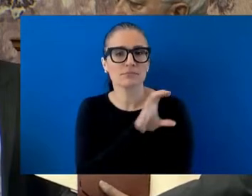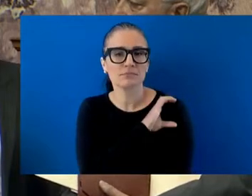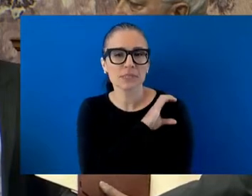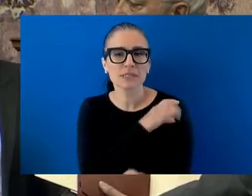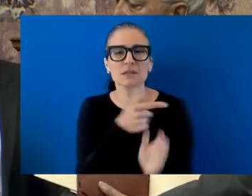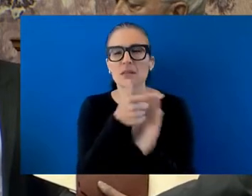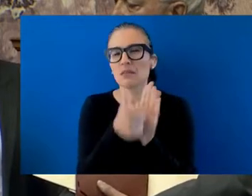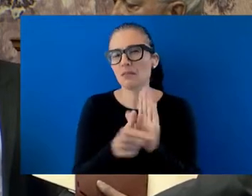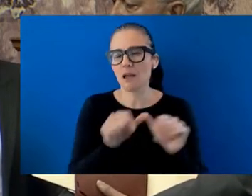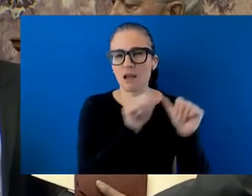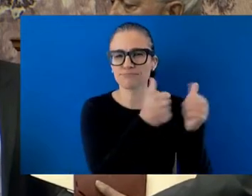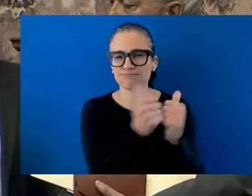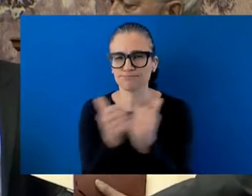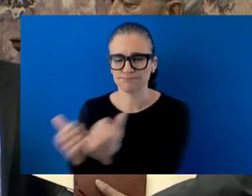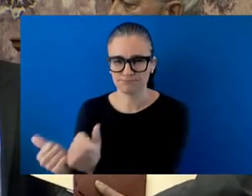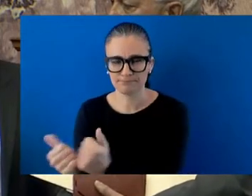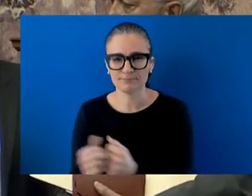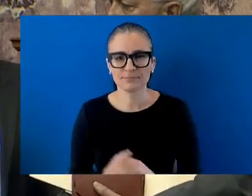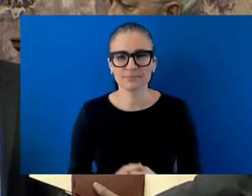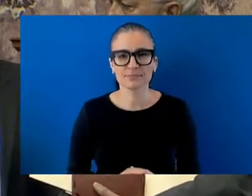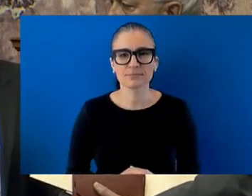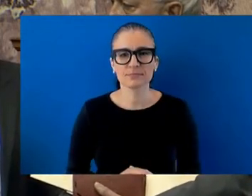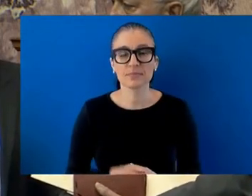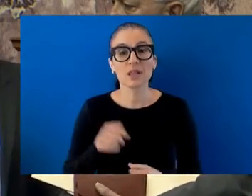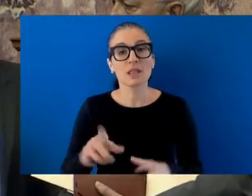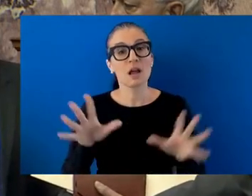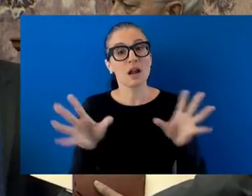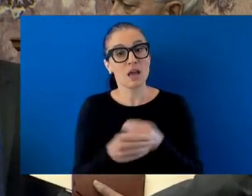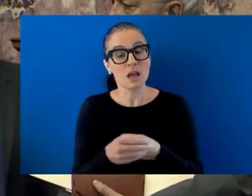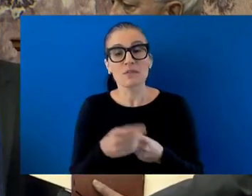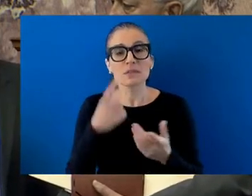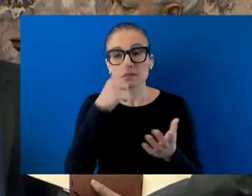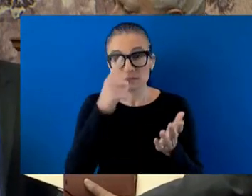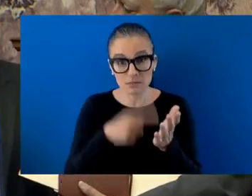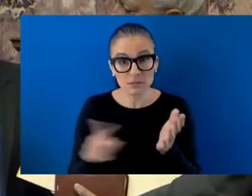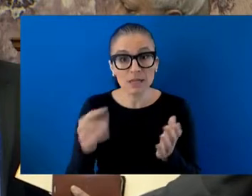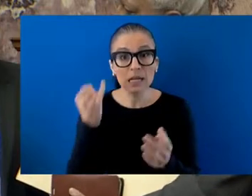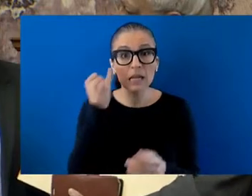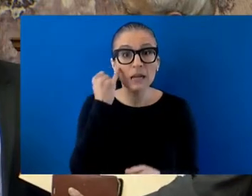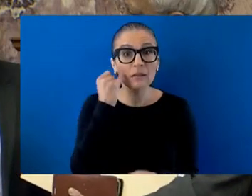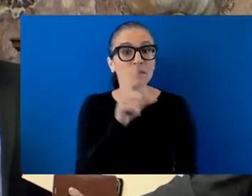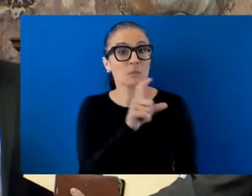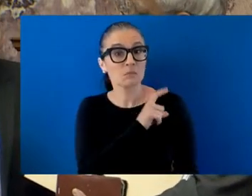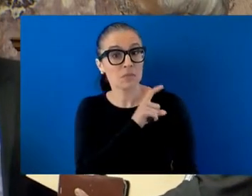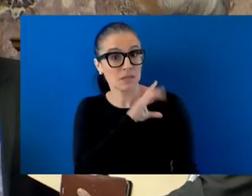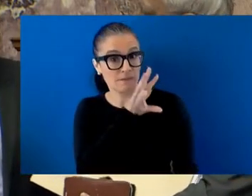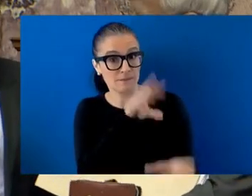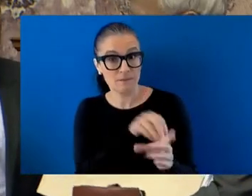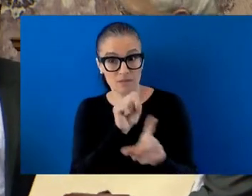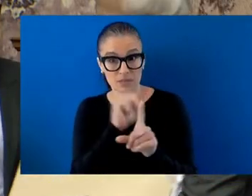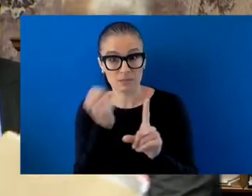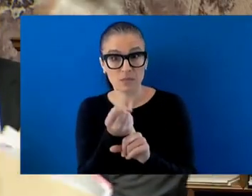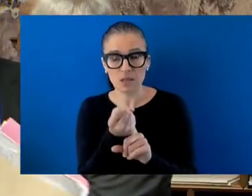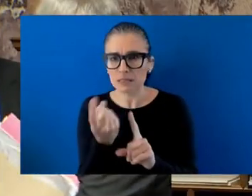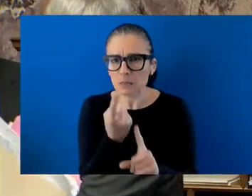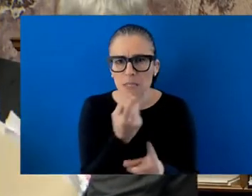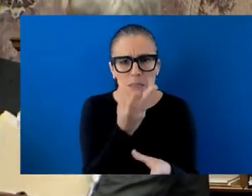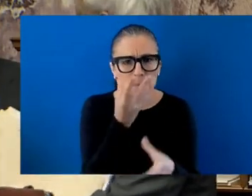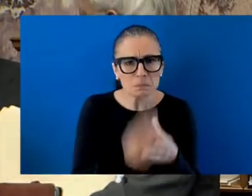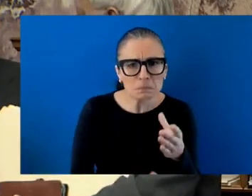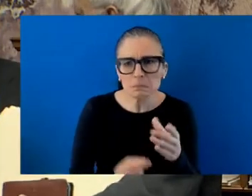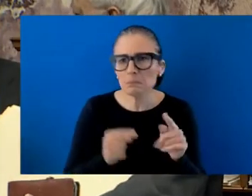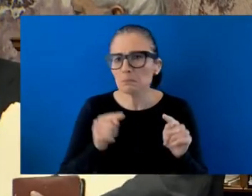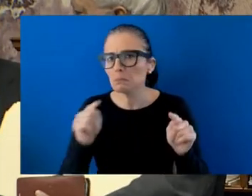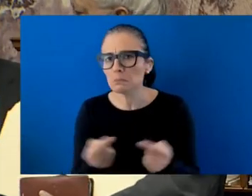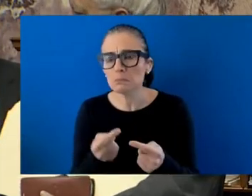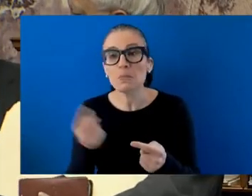incidents involving police officers that result in serious harm or death. That relationship between law enforcement and our communities is of paramount importance, and the work of